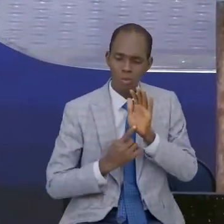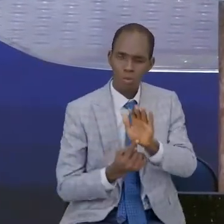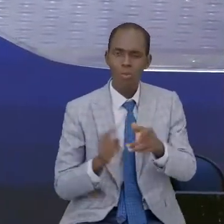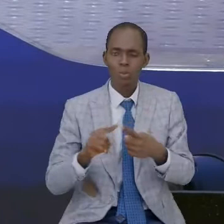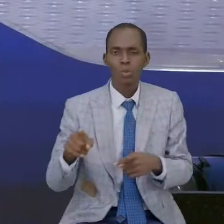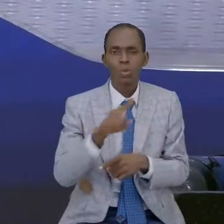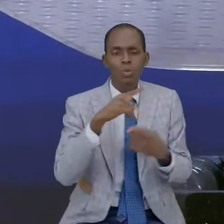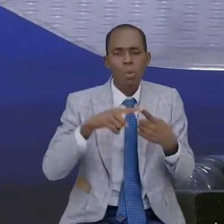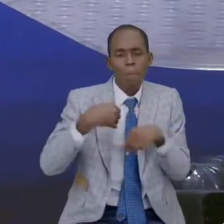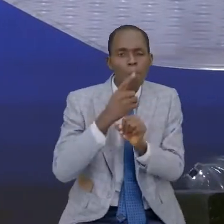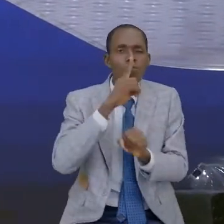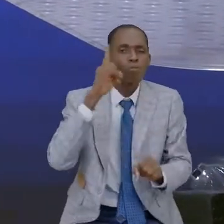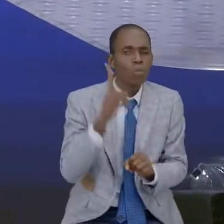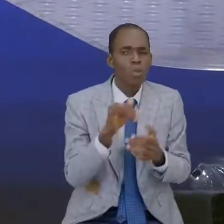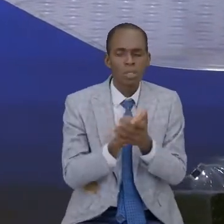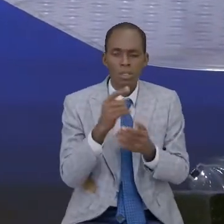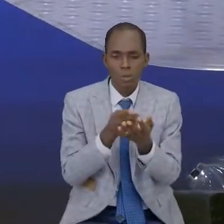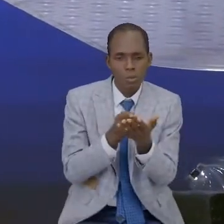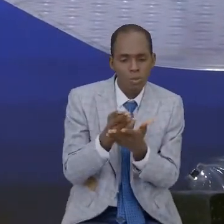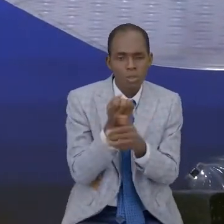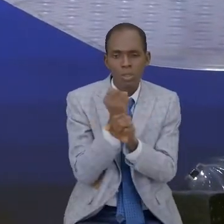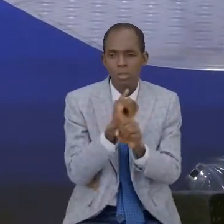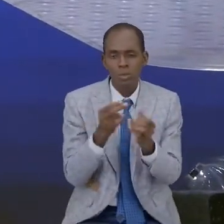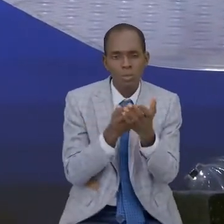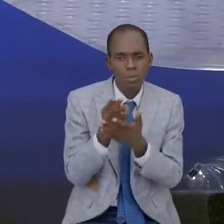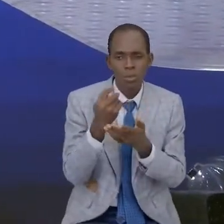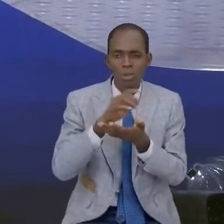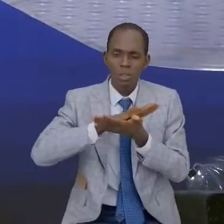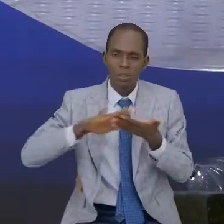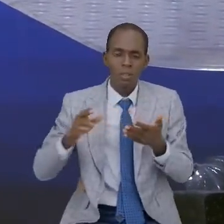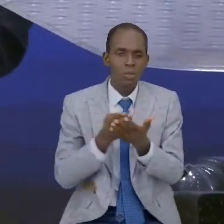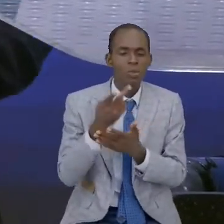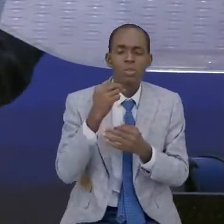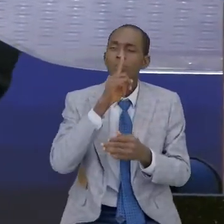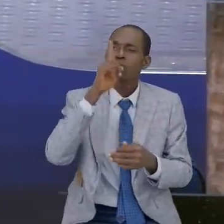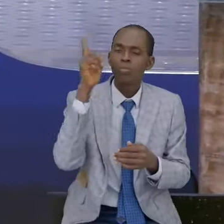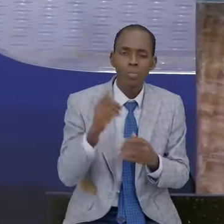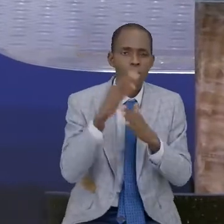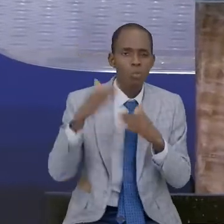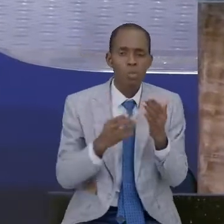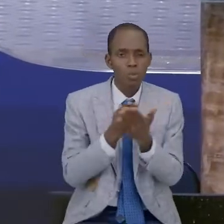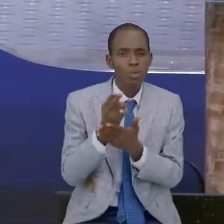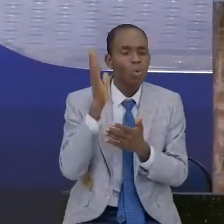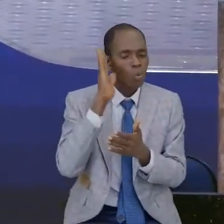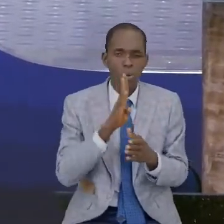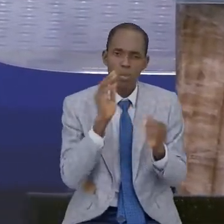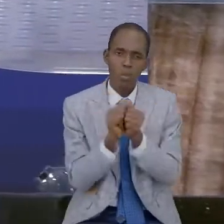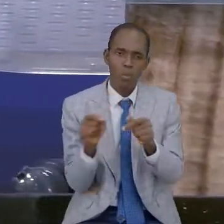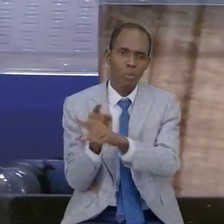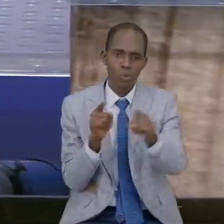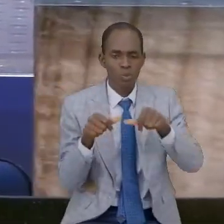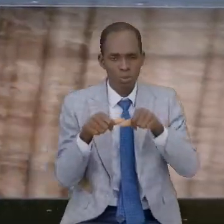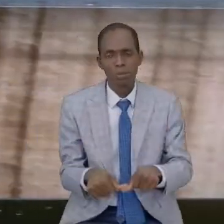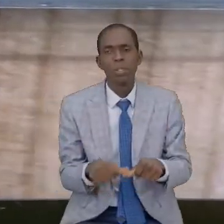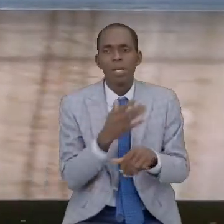sure that the truth, the saving truth, the sanctified truth, the absolute truth, that it will remain with you. I'm